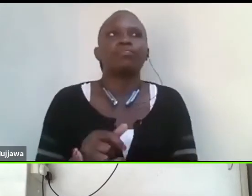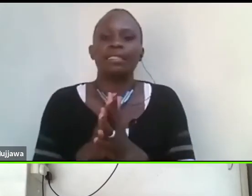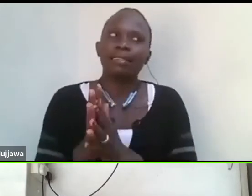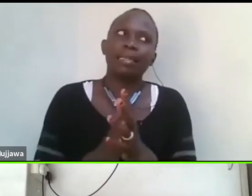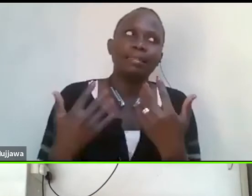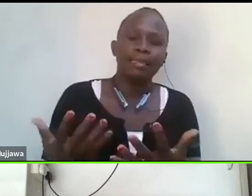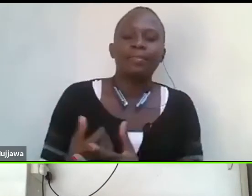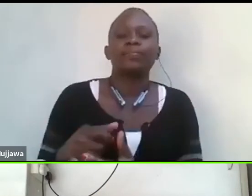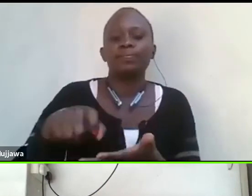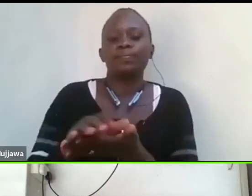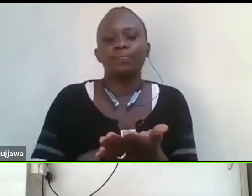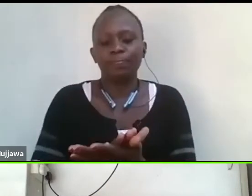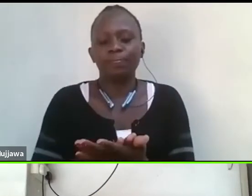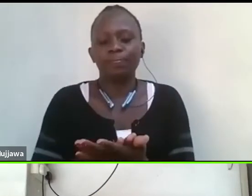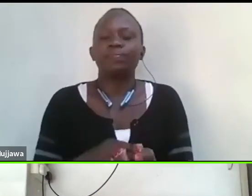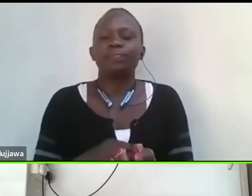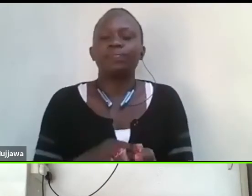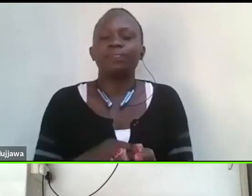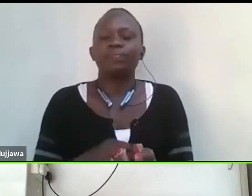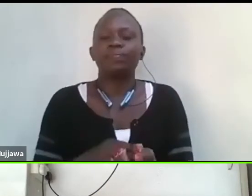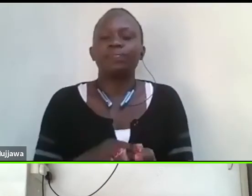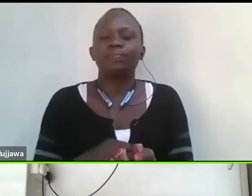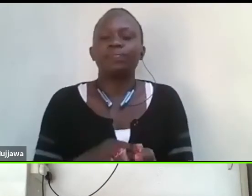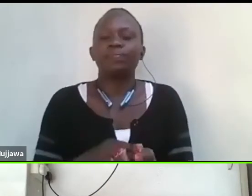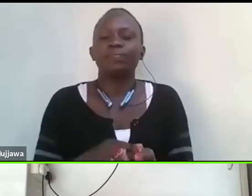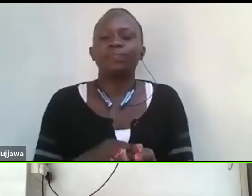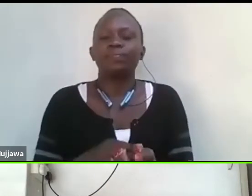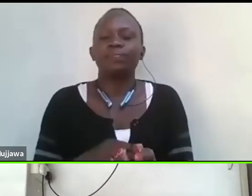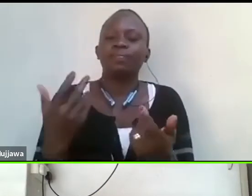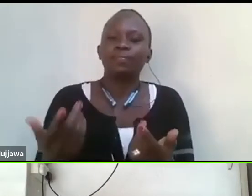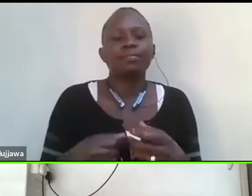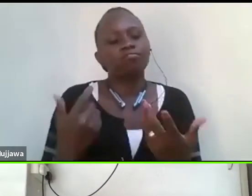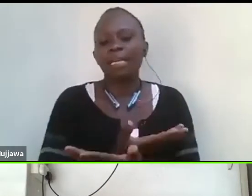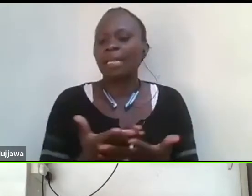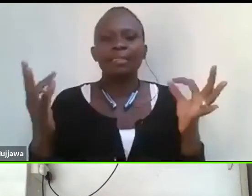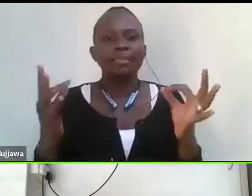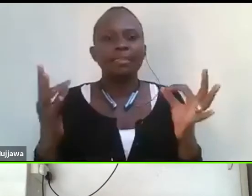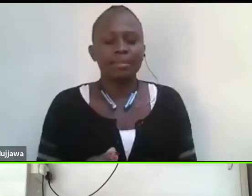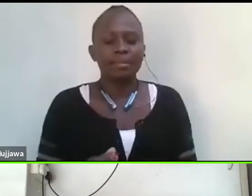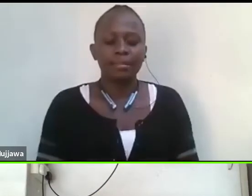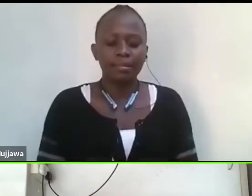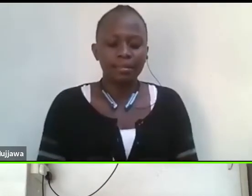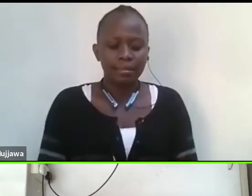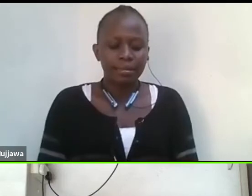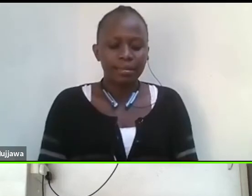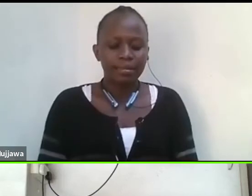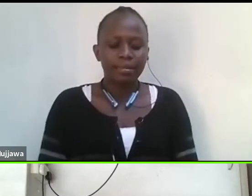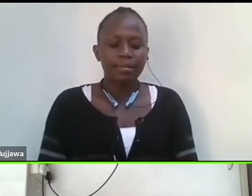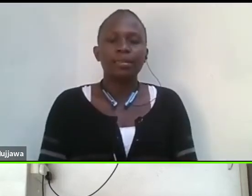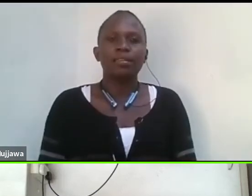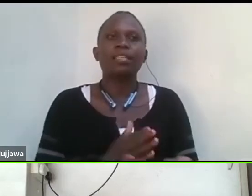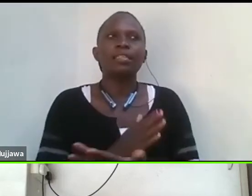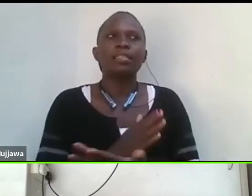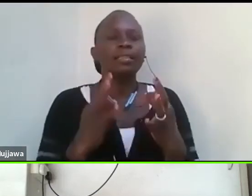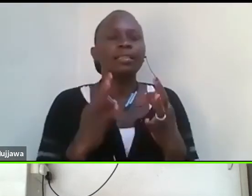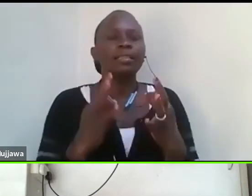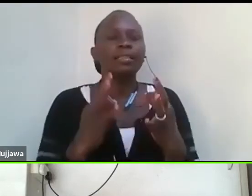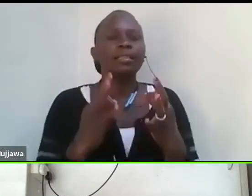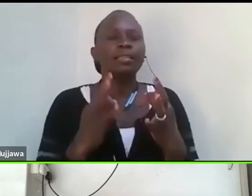that all those are put in place. Whatever is needed for all employees, we had to give out to all employees, both